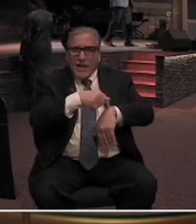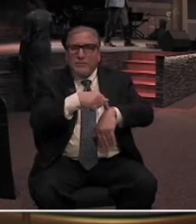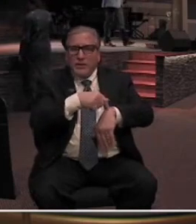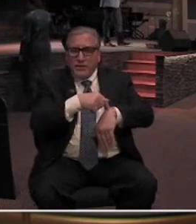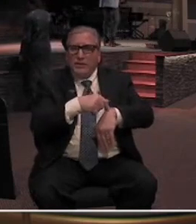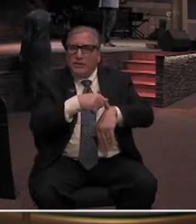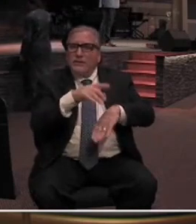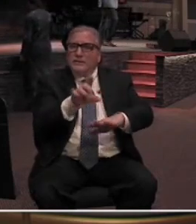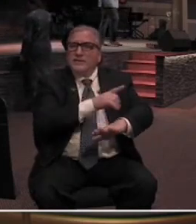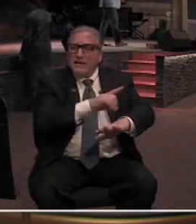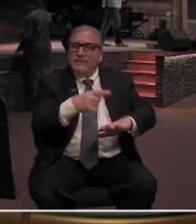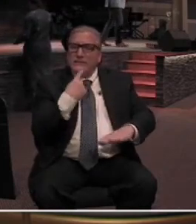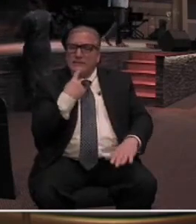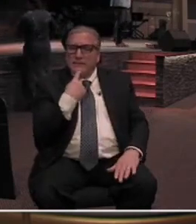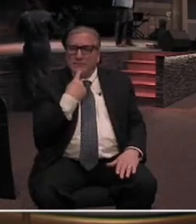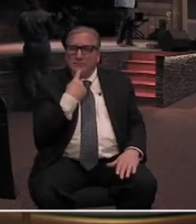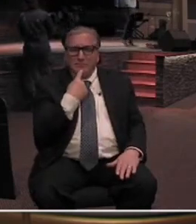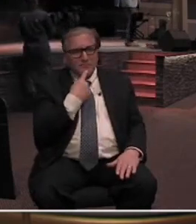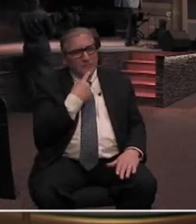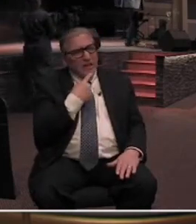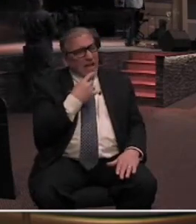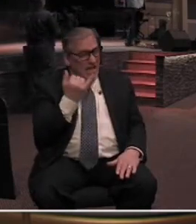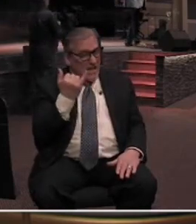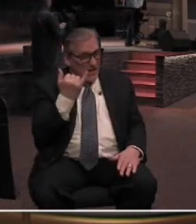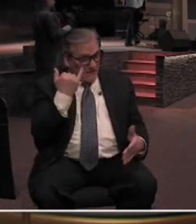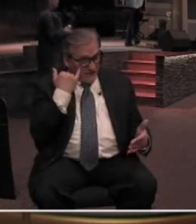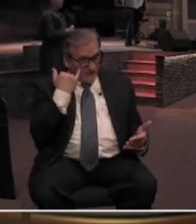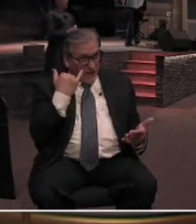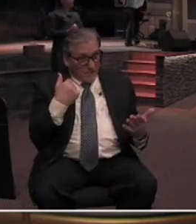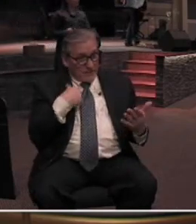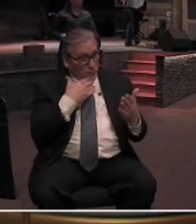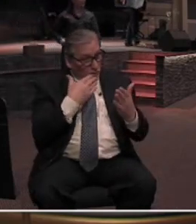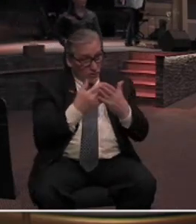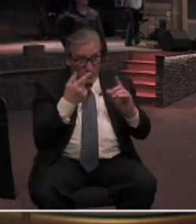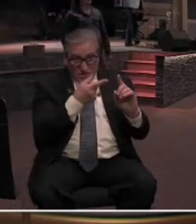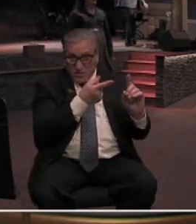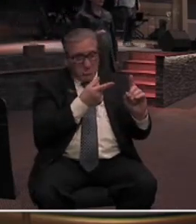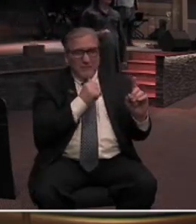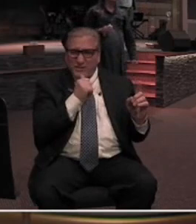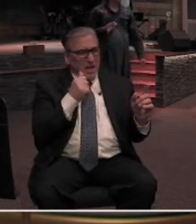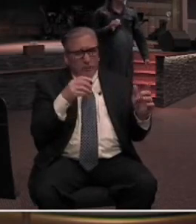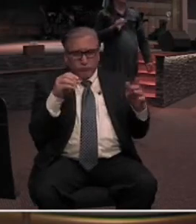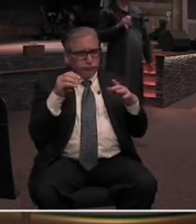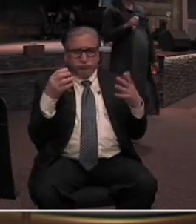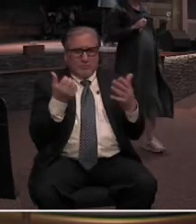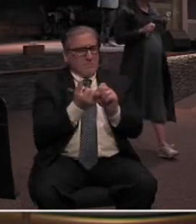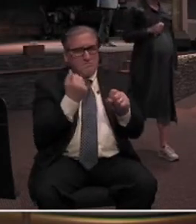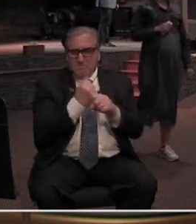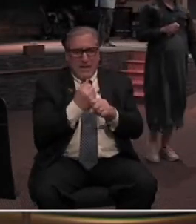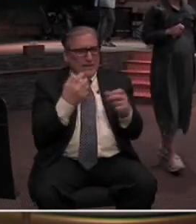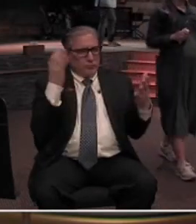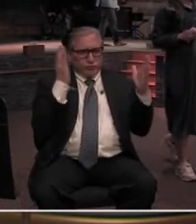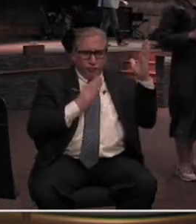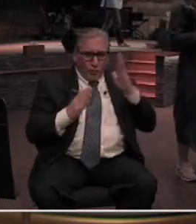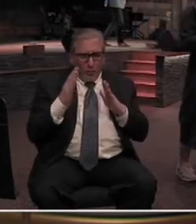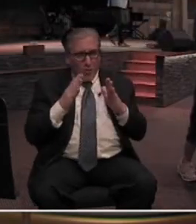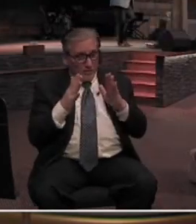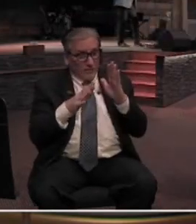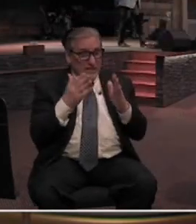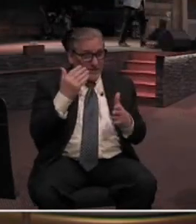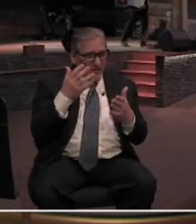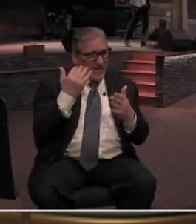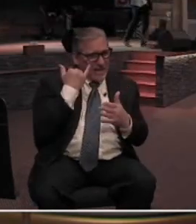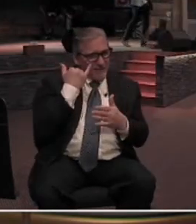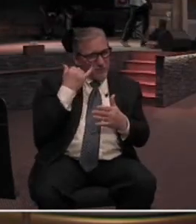and said, if I've been good to you and not caused any problems and found favor in your sight, can